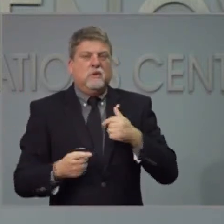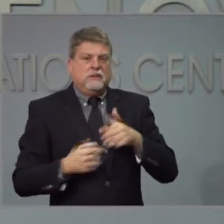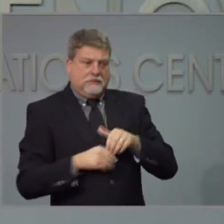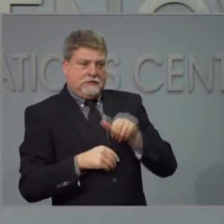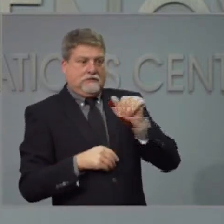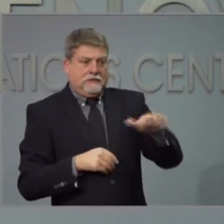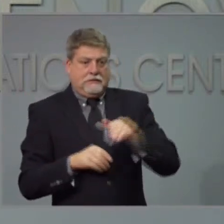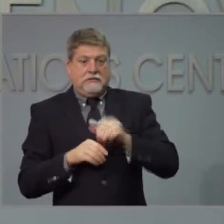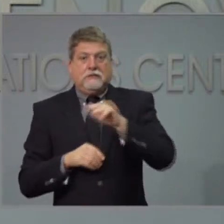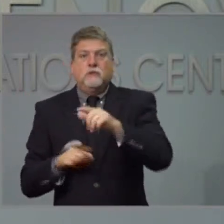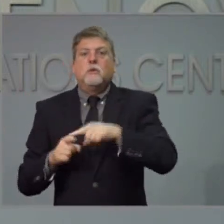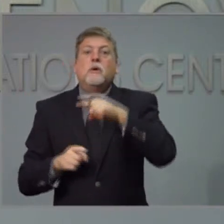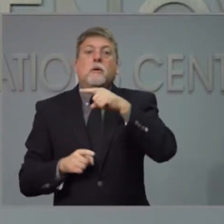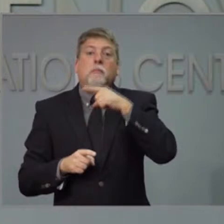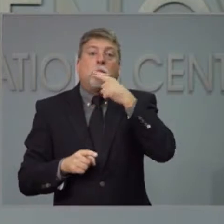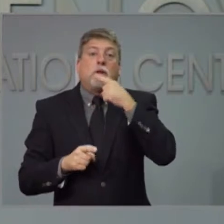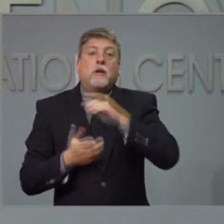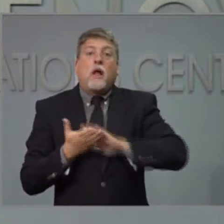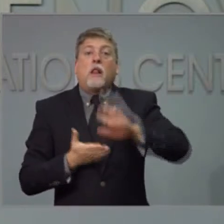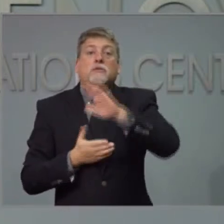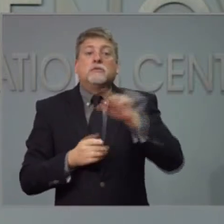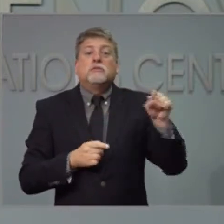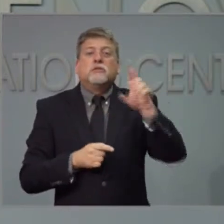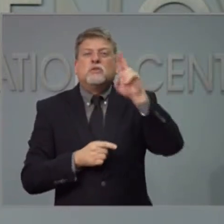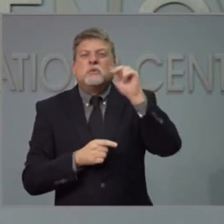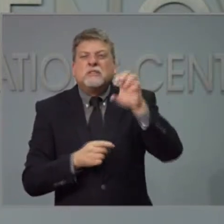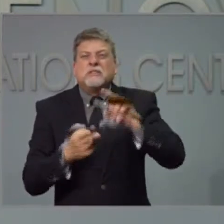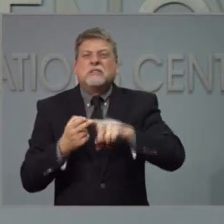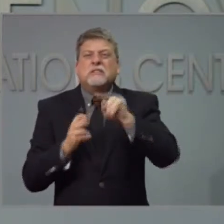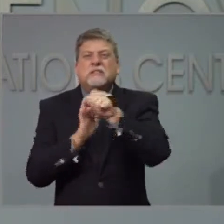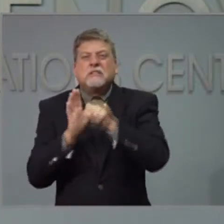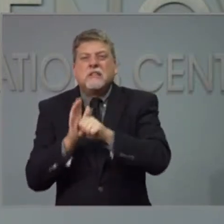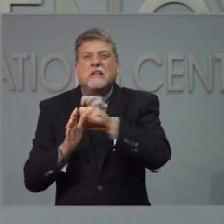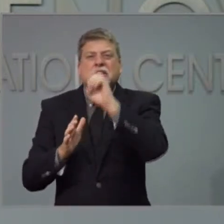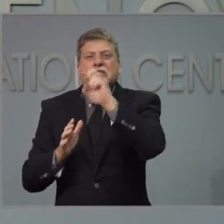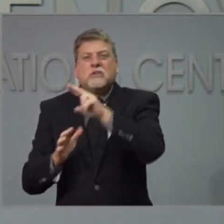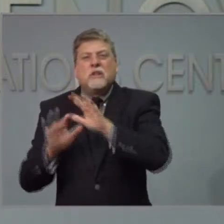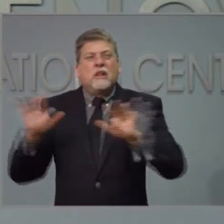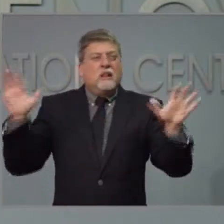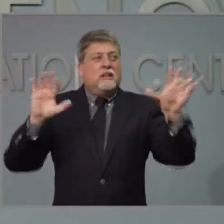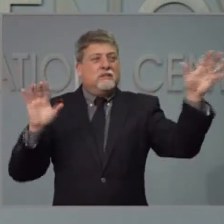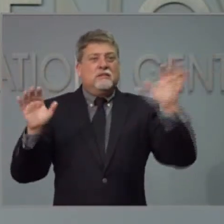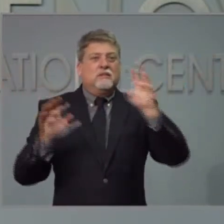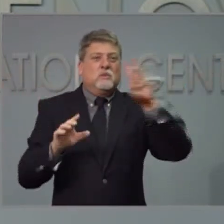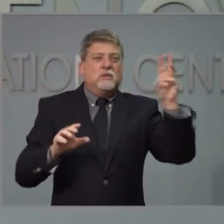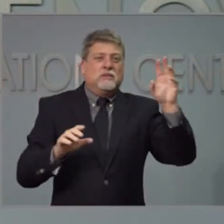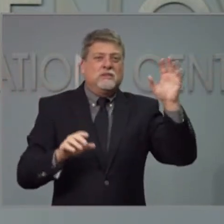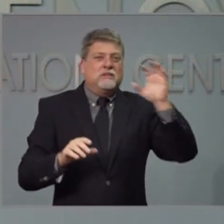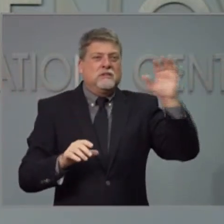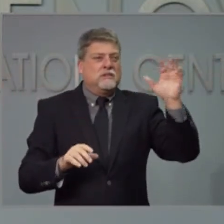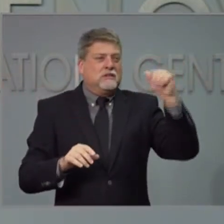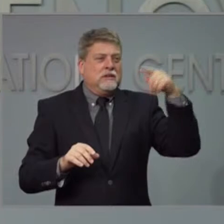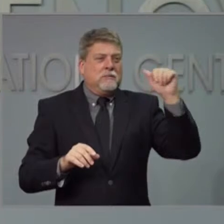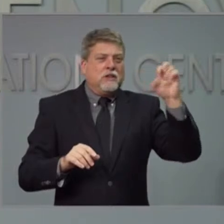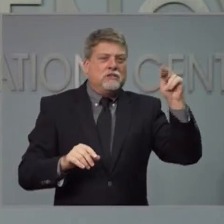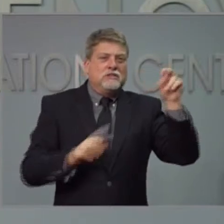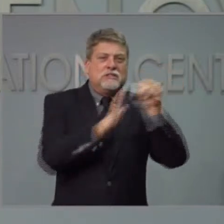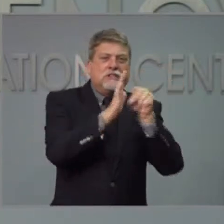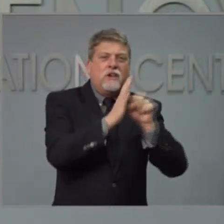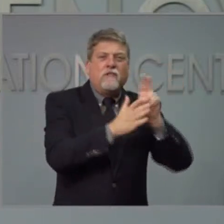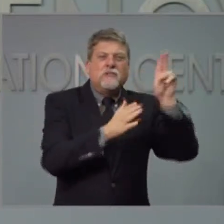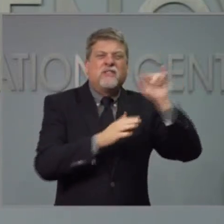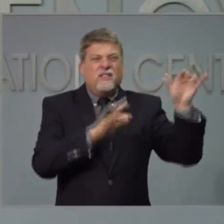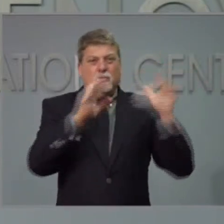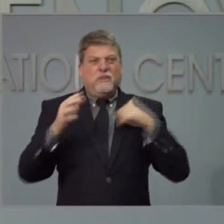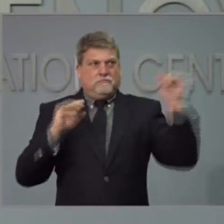shipping to the rest. There are a number of universities that got a direct shipment of these rapid tests directly, and again, so what we